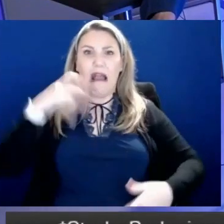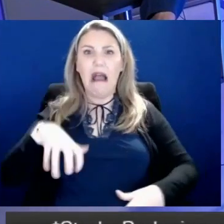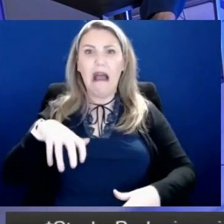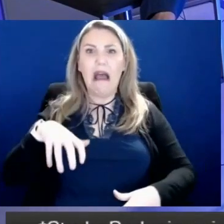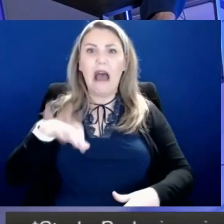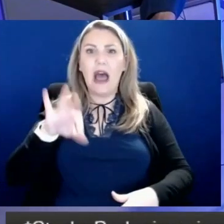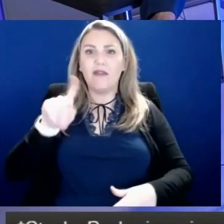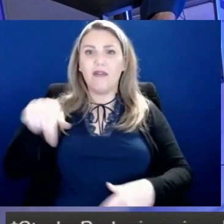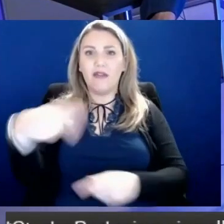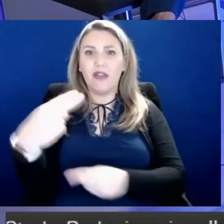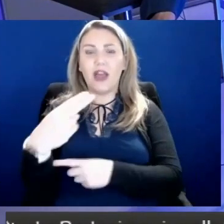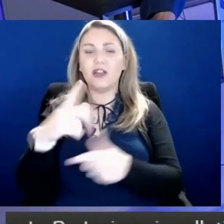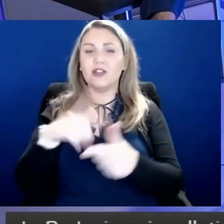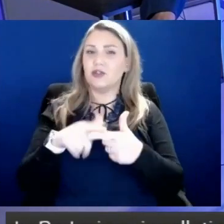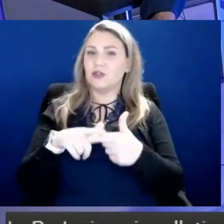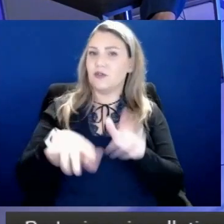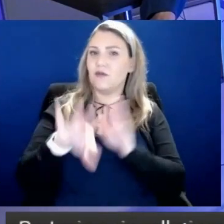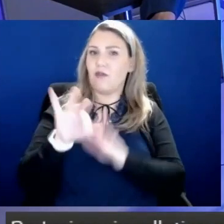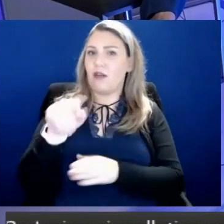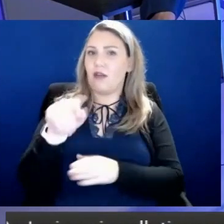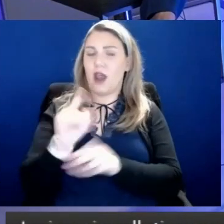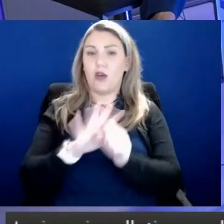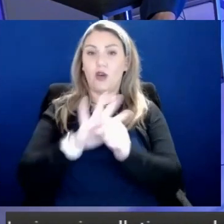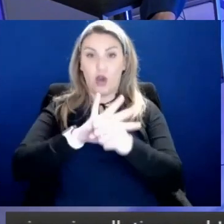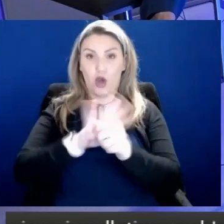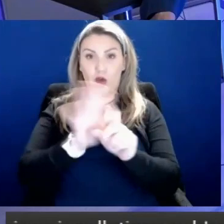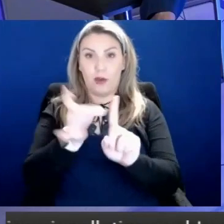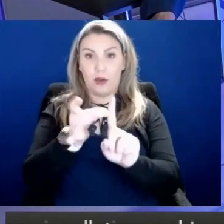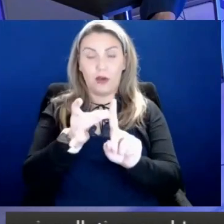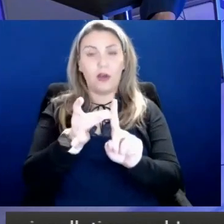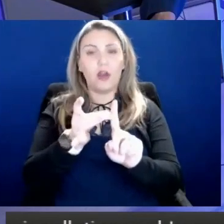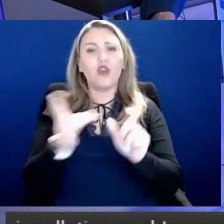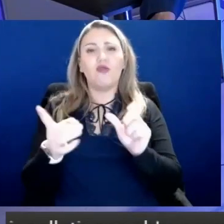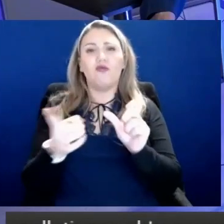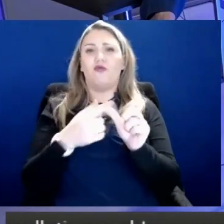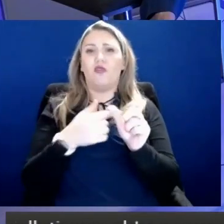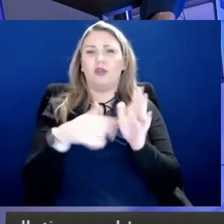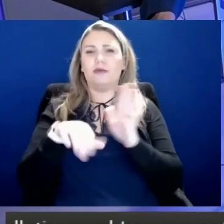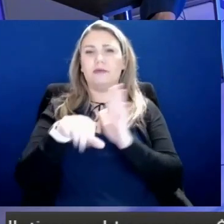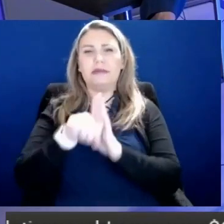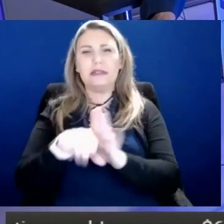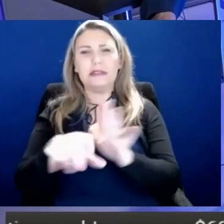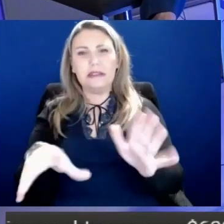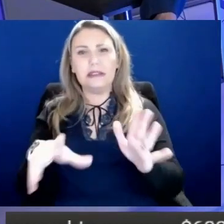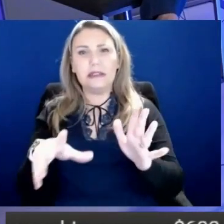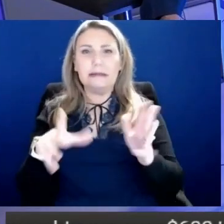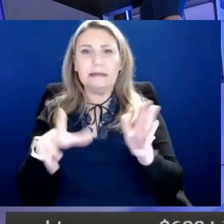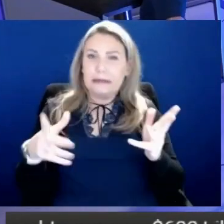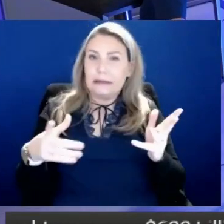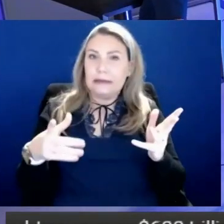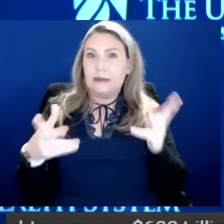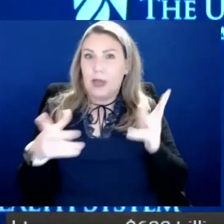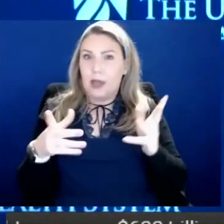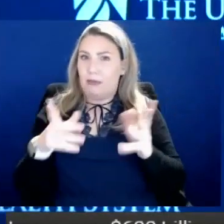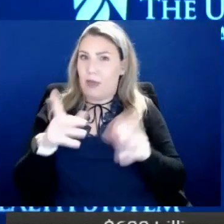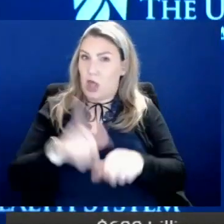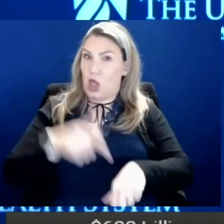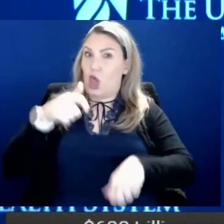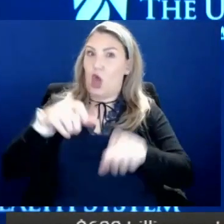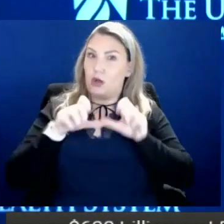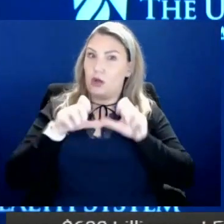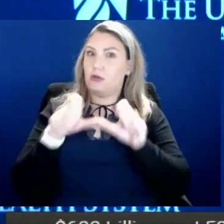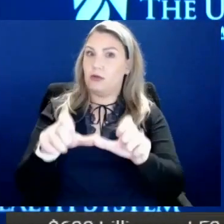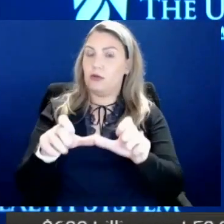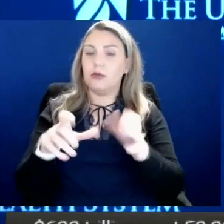found out you have COVID. But then what was the first sign that you thought, this is sticking around? The once I was out of